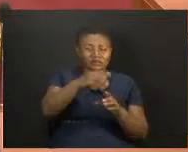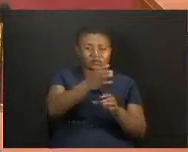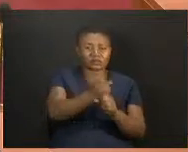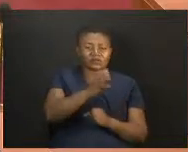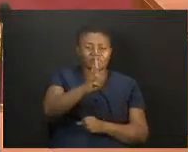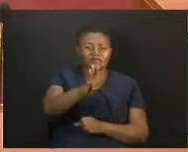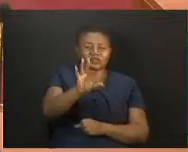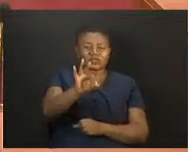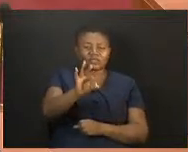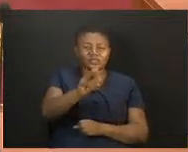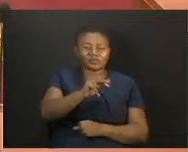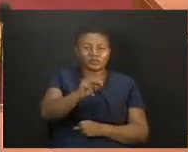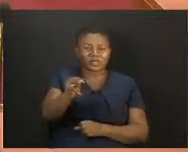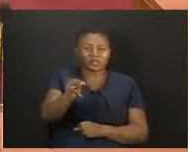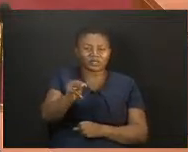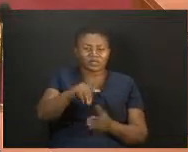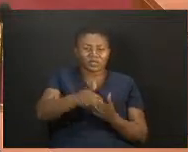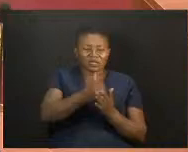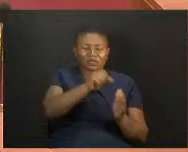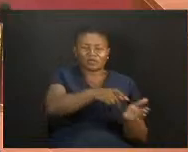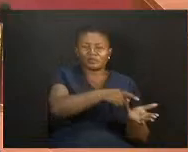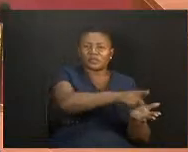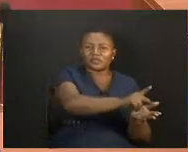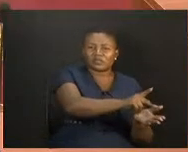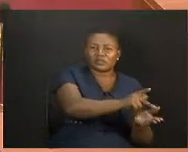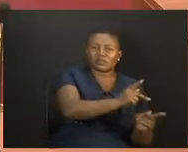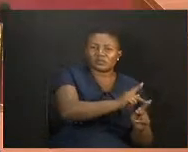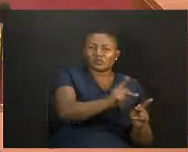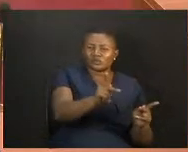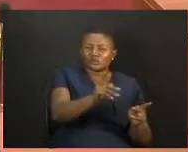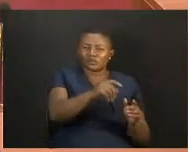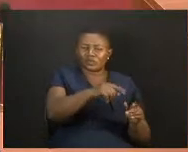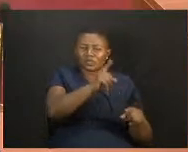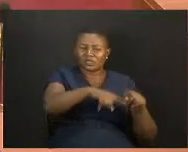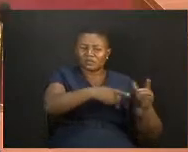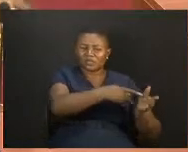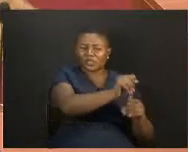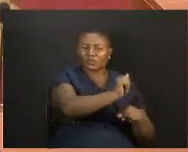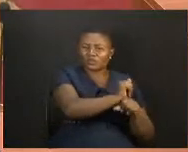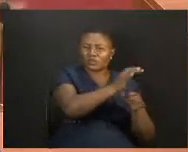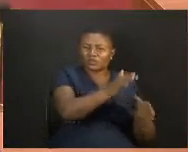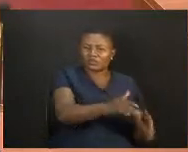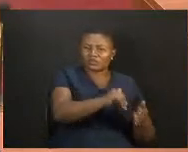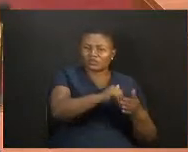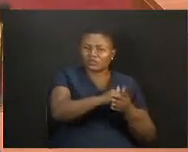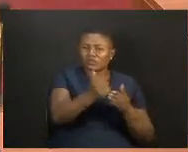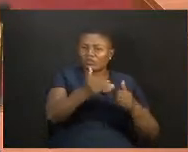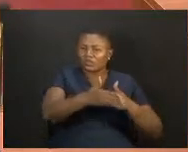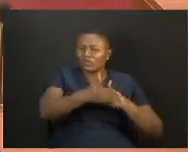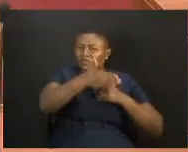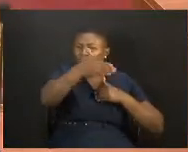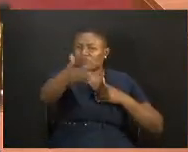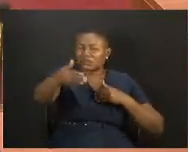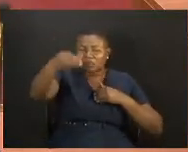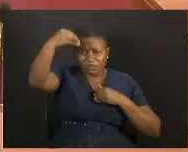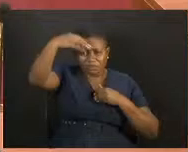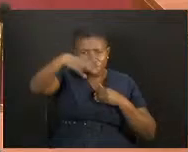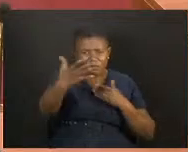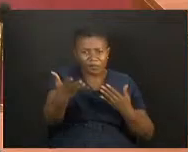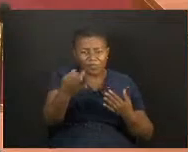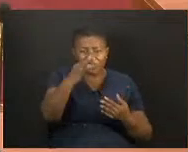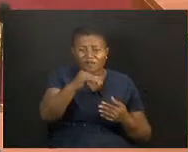salaries, let alone extend electricity to communities. And if they don't extend the electricity, they wouldn't get the